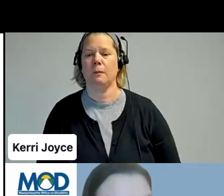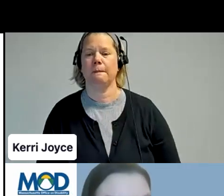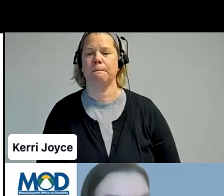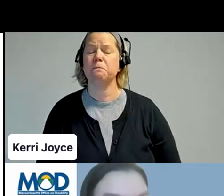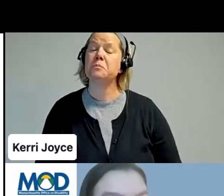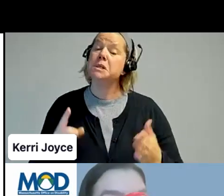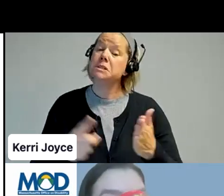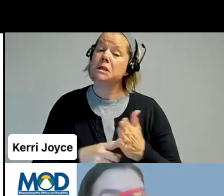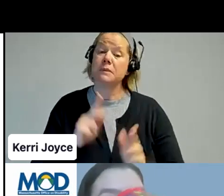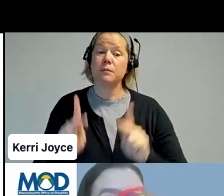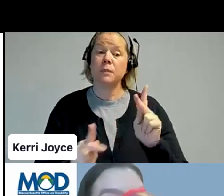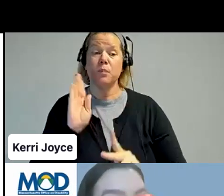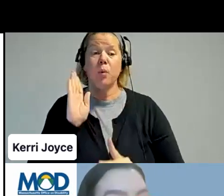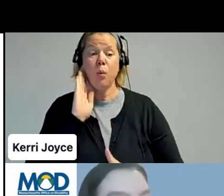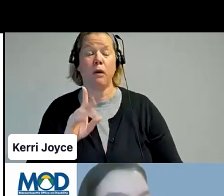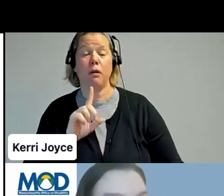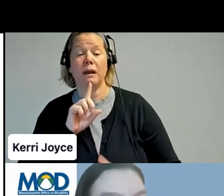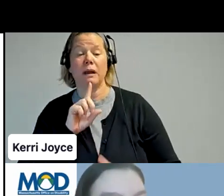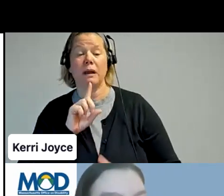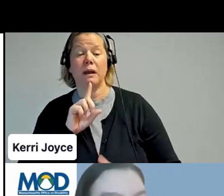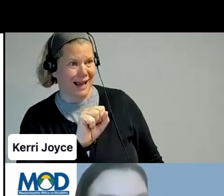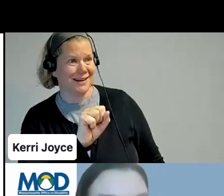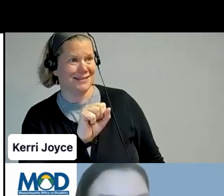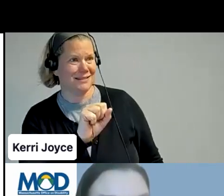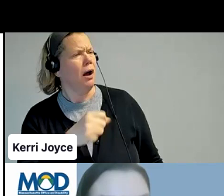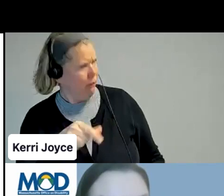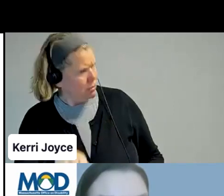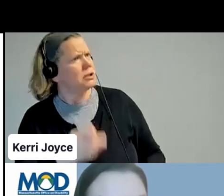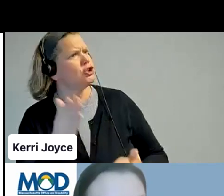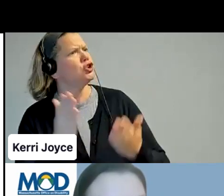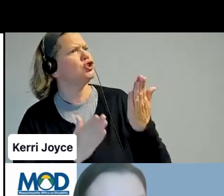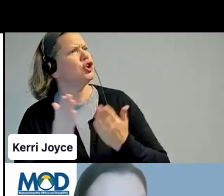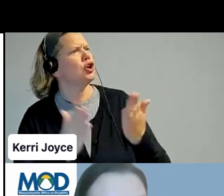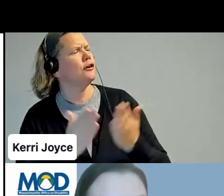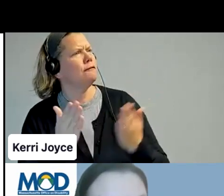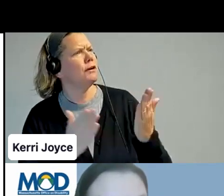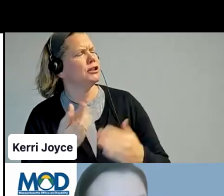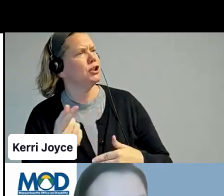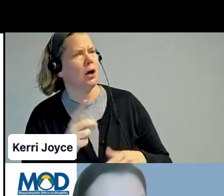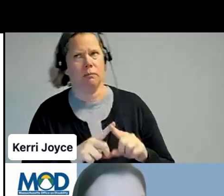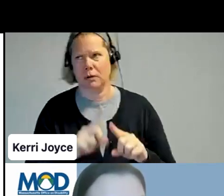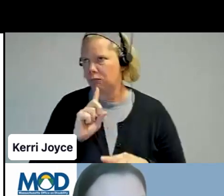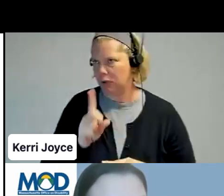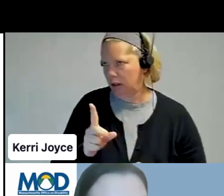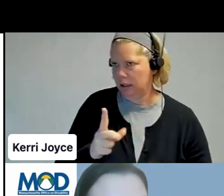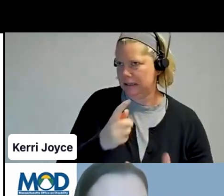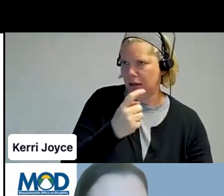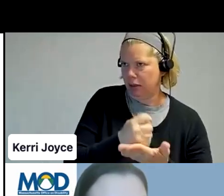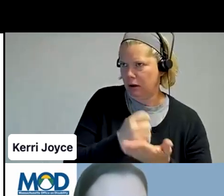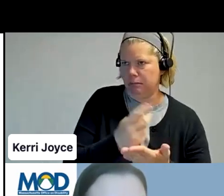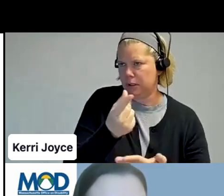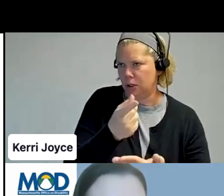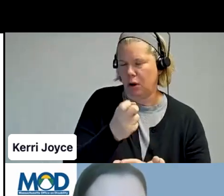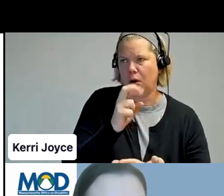question, when in fact it's not a service dog, it's an emotional support animal or a therapy dog.